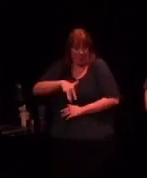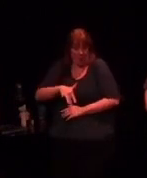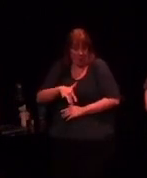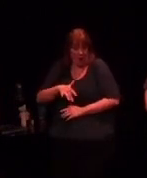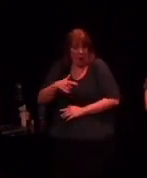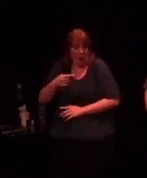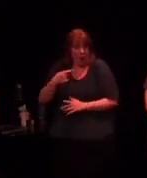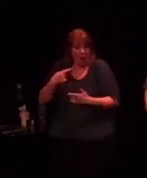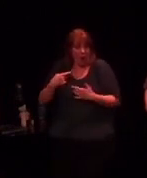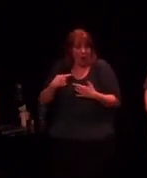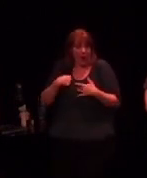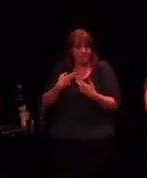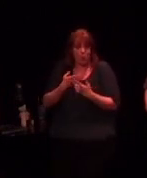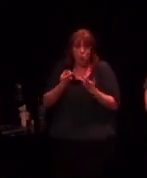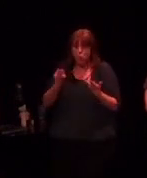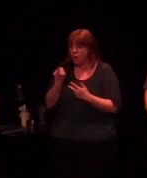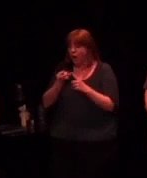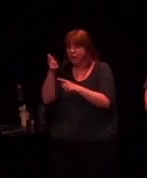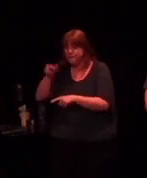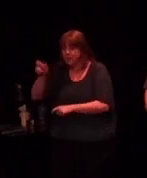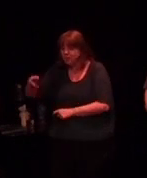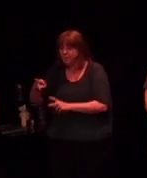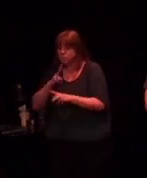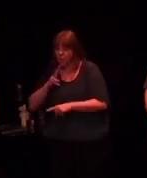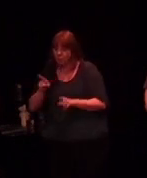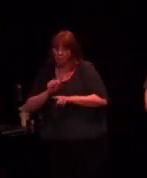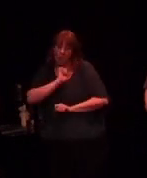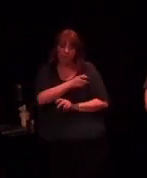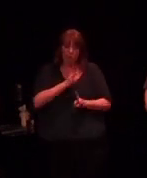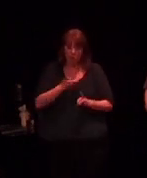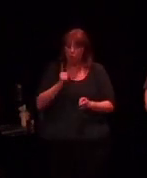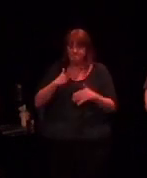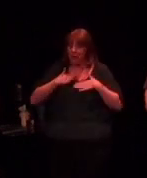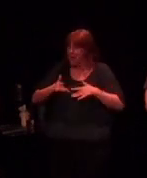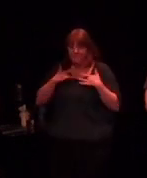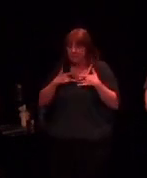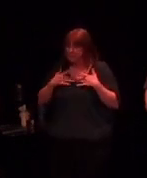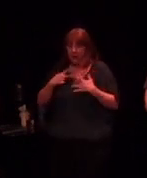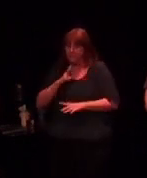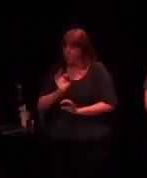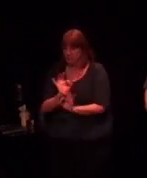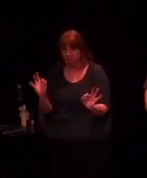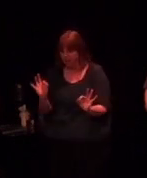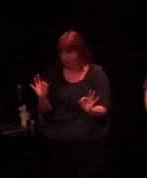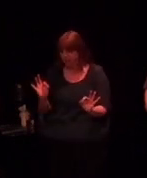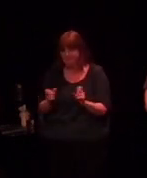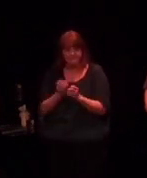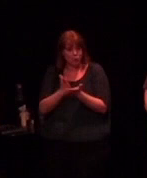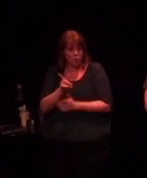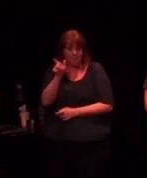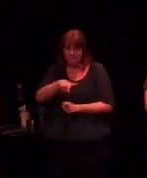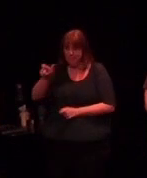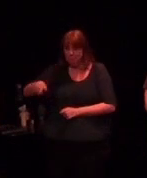that I'm going to be whoever else's voice and her voice in the space and not my own opinion. So making sure that people know what